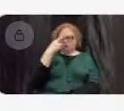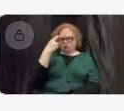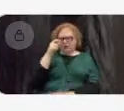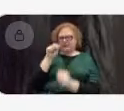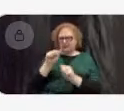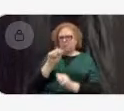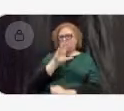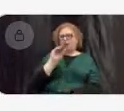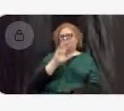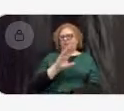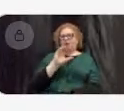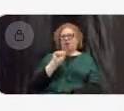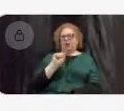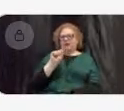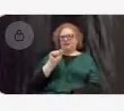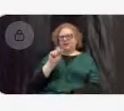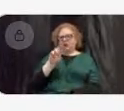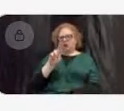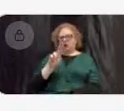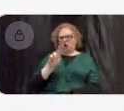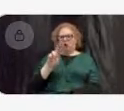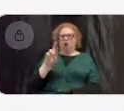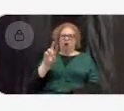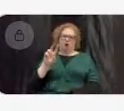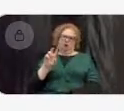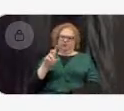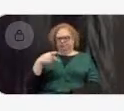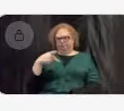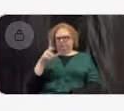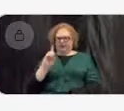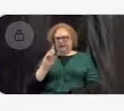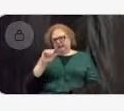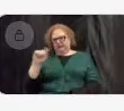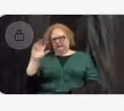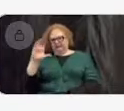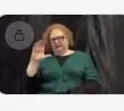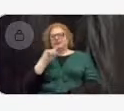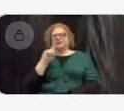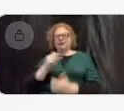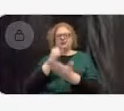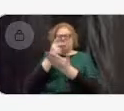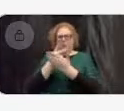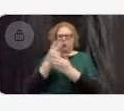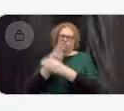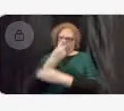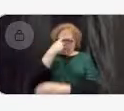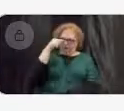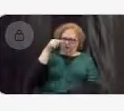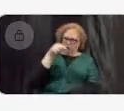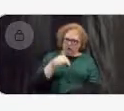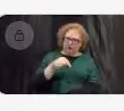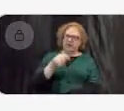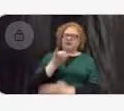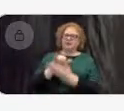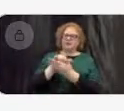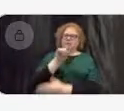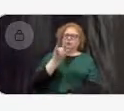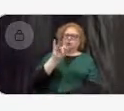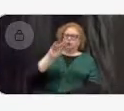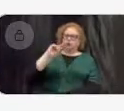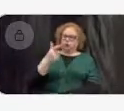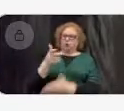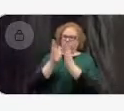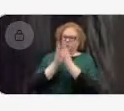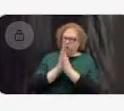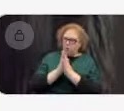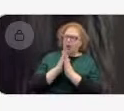is appropriate for this location. Staff recommends approval of the PD-C zoning request subject to the compliance with